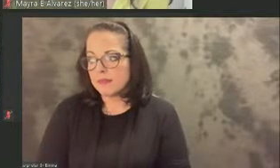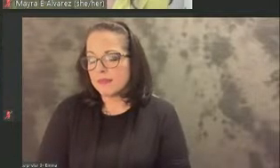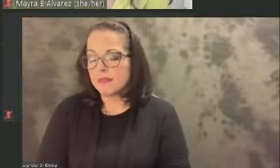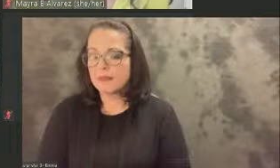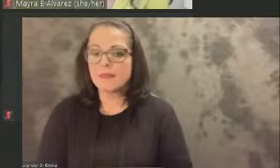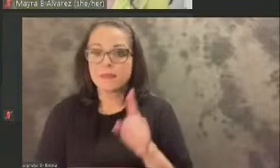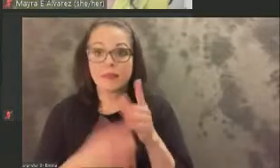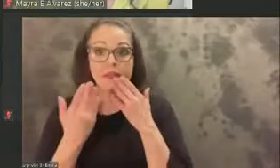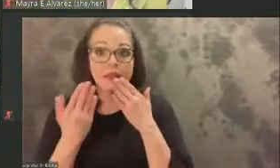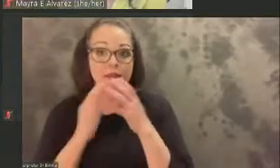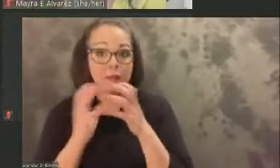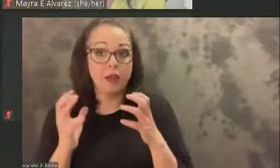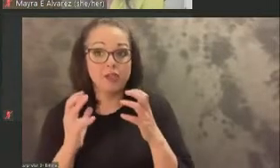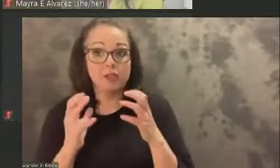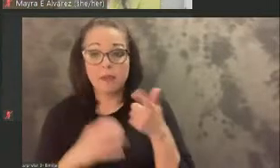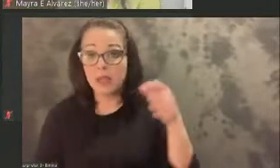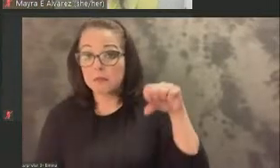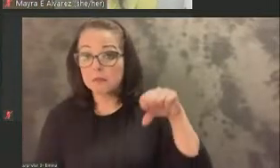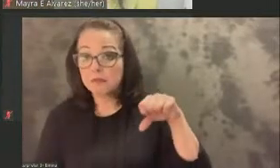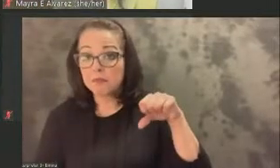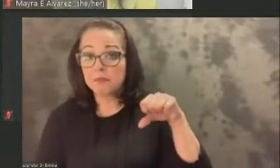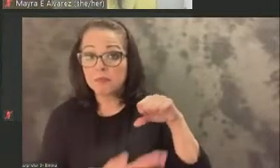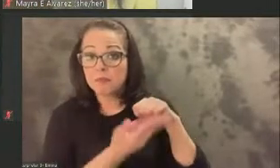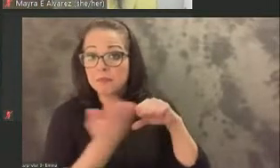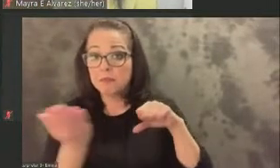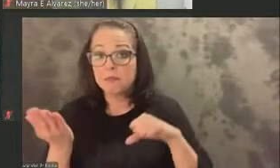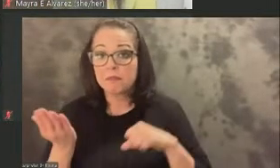Thank you very much. Any nays?